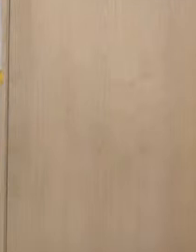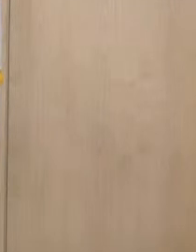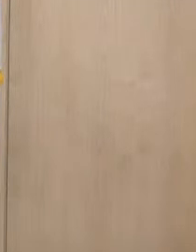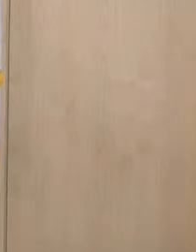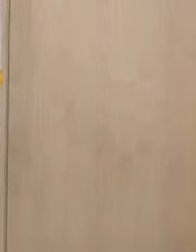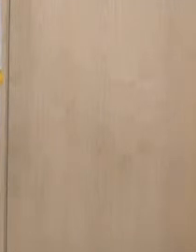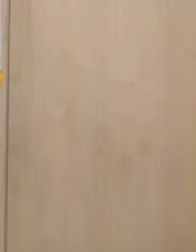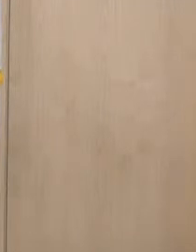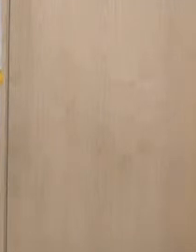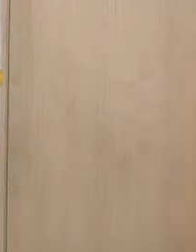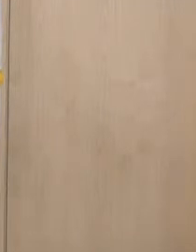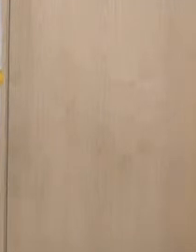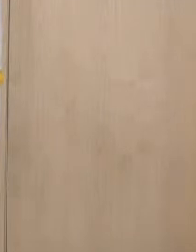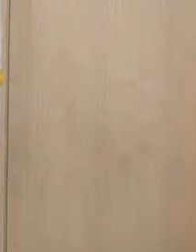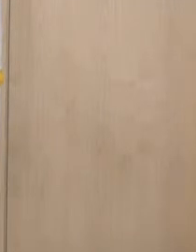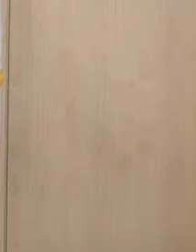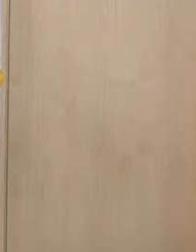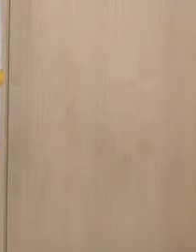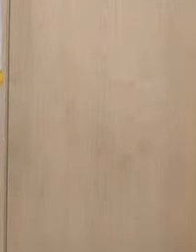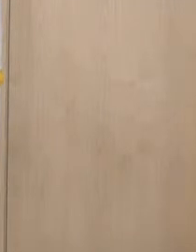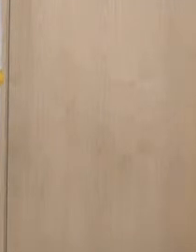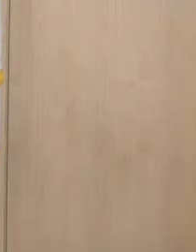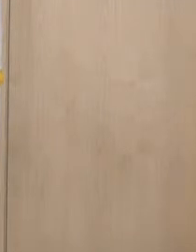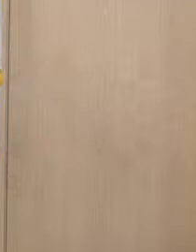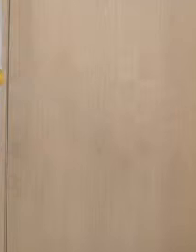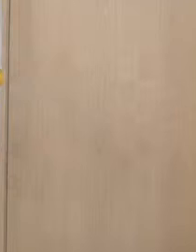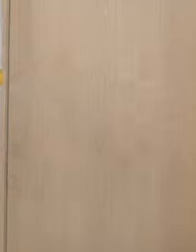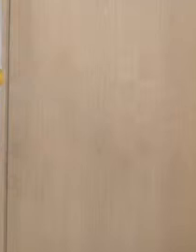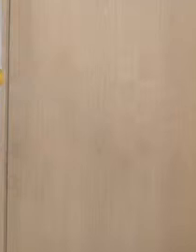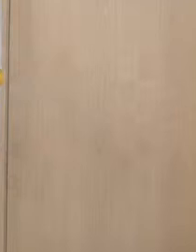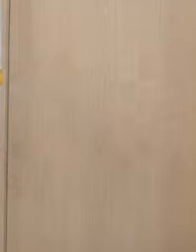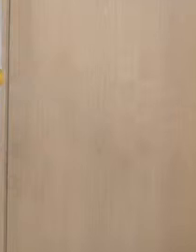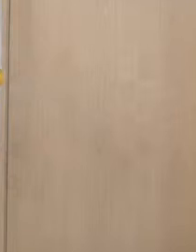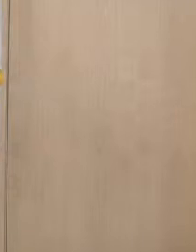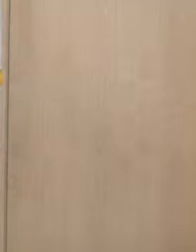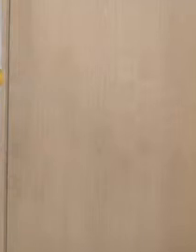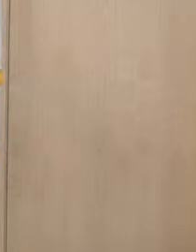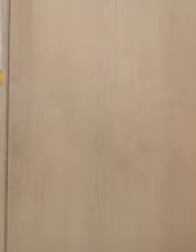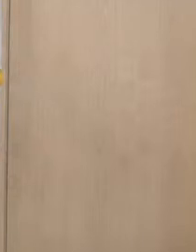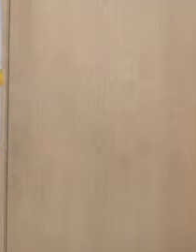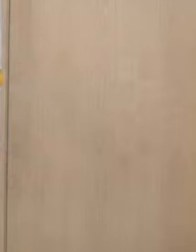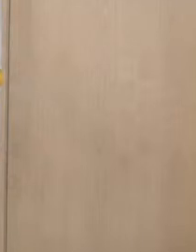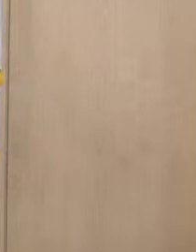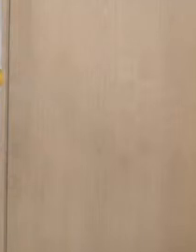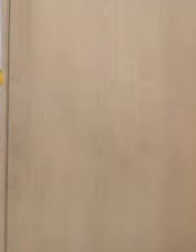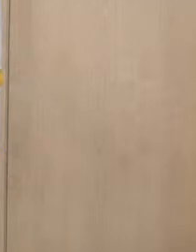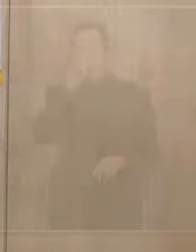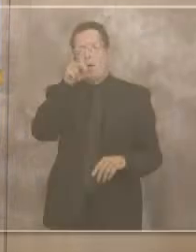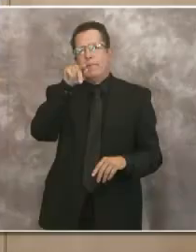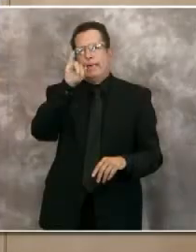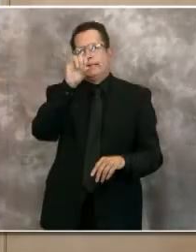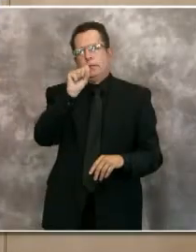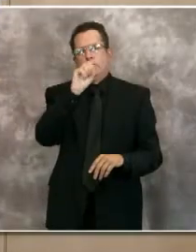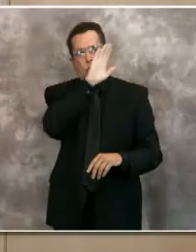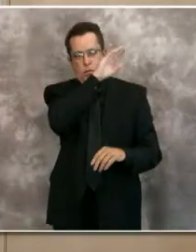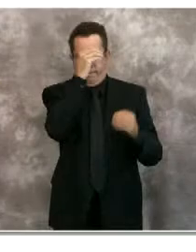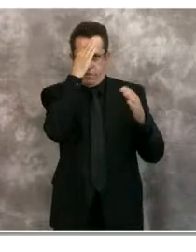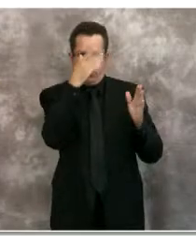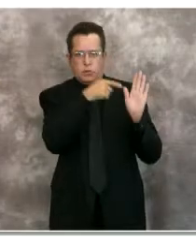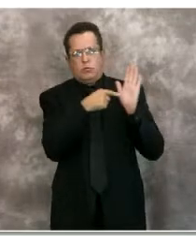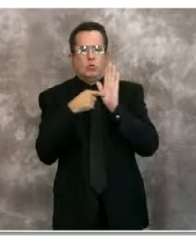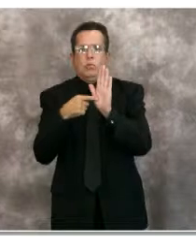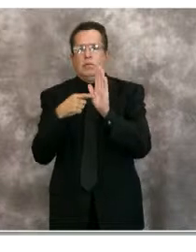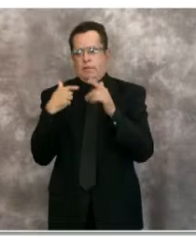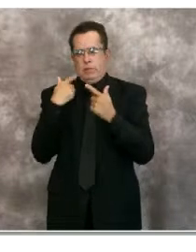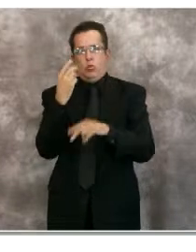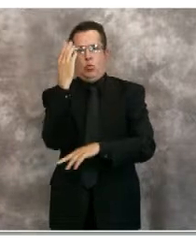national, and statewide statistics is based on data from the Johns Hopkins dashboard and was obtained at approximately noon